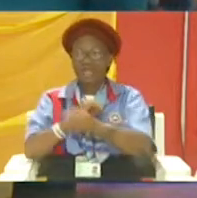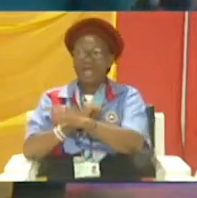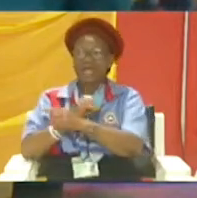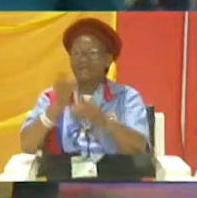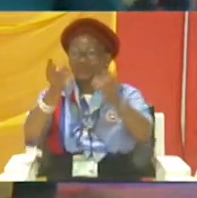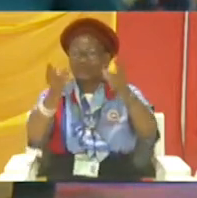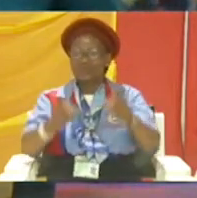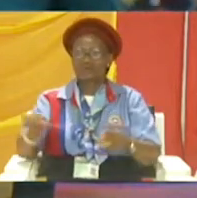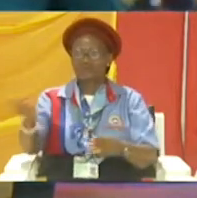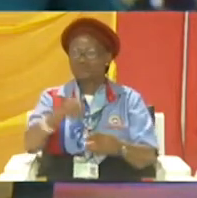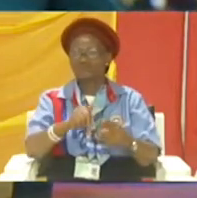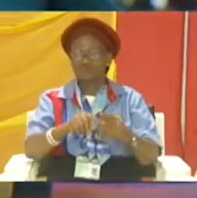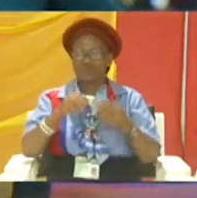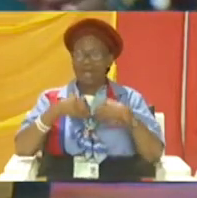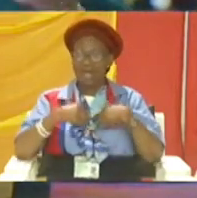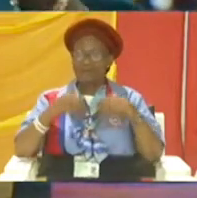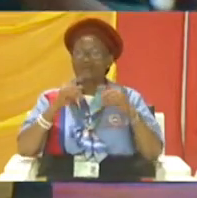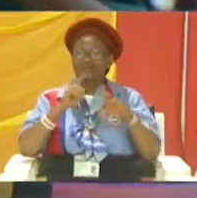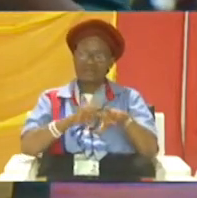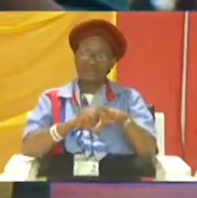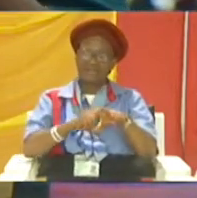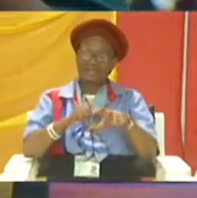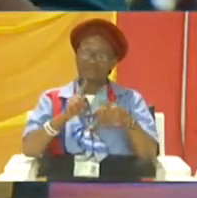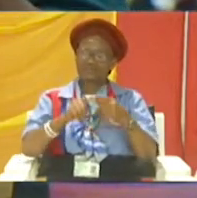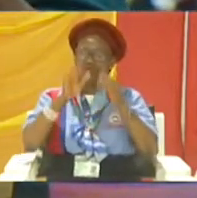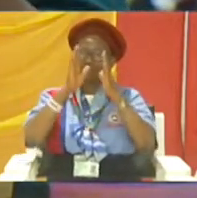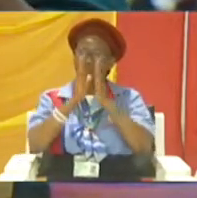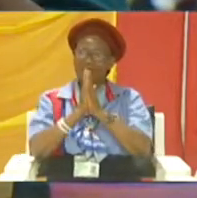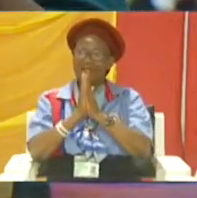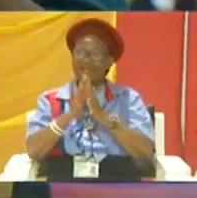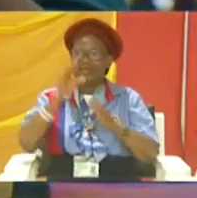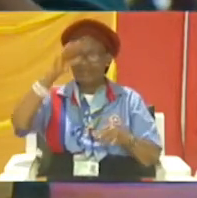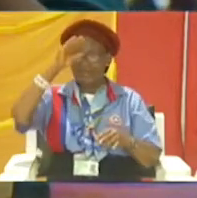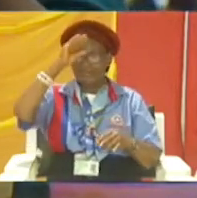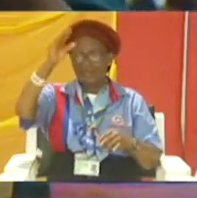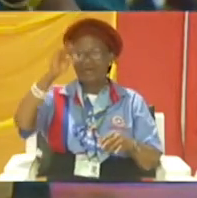pray. Man is a